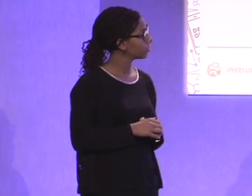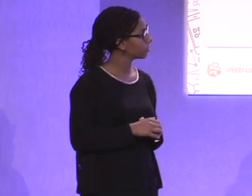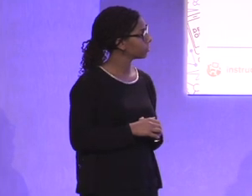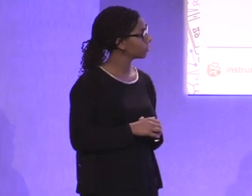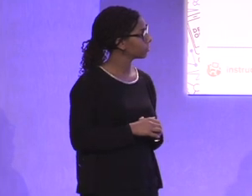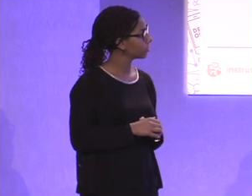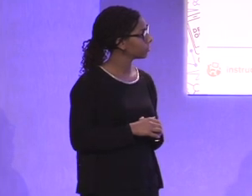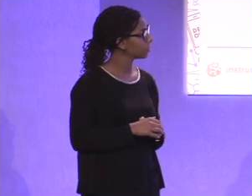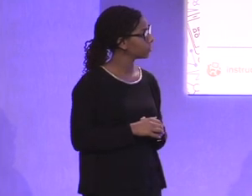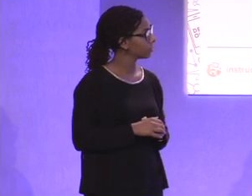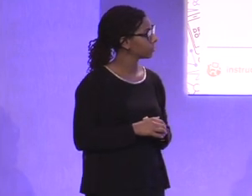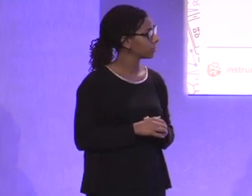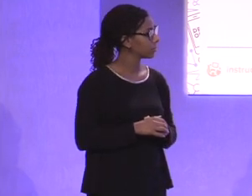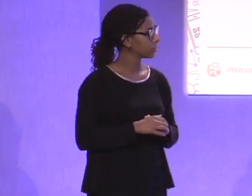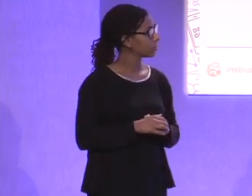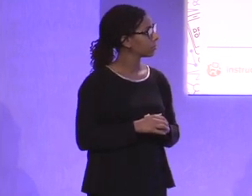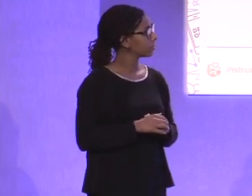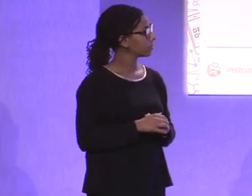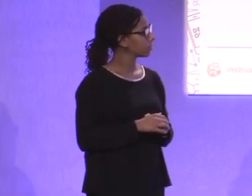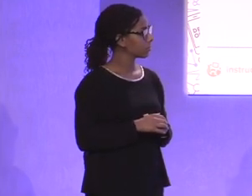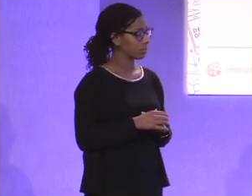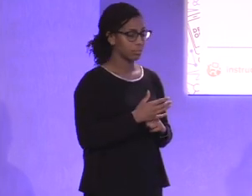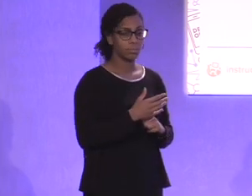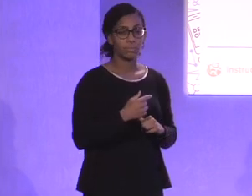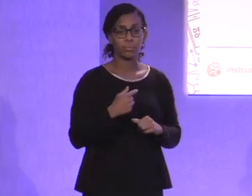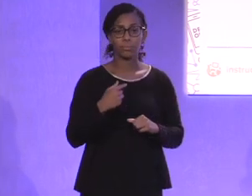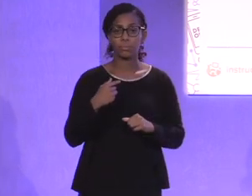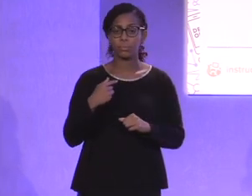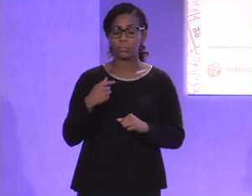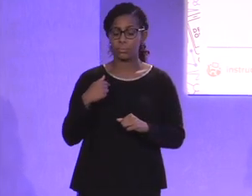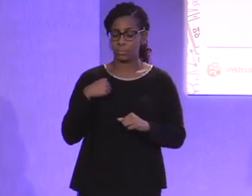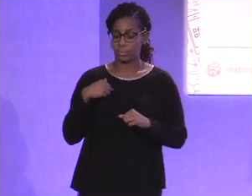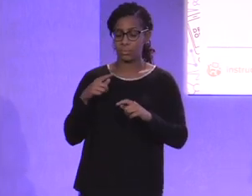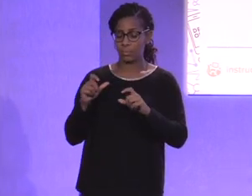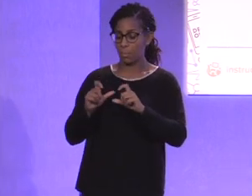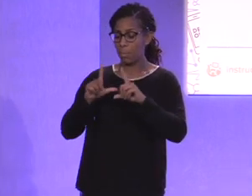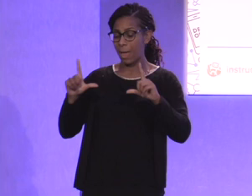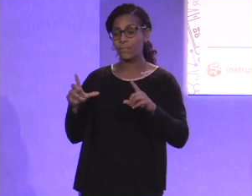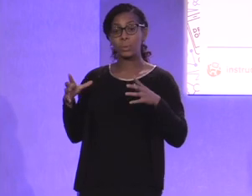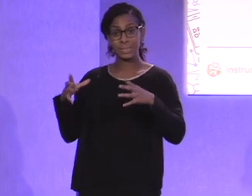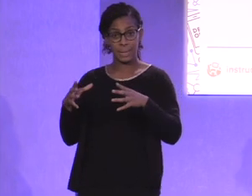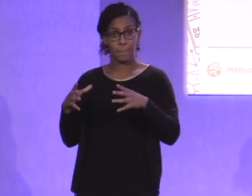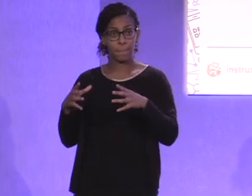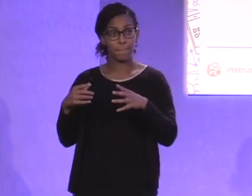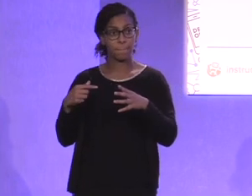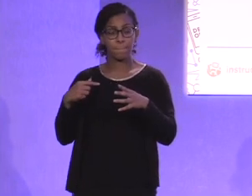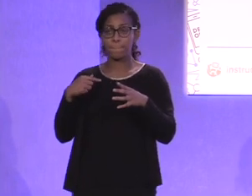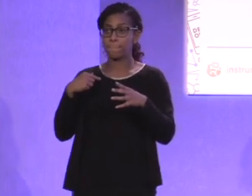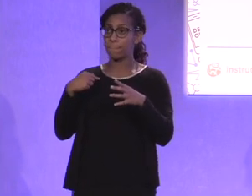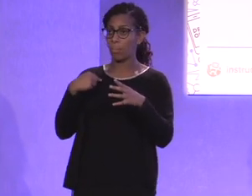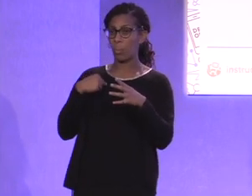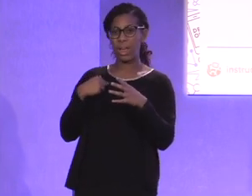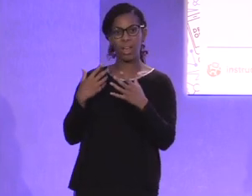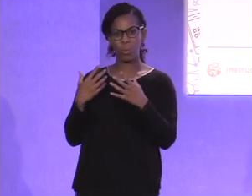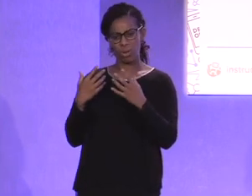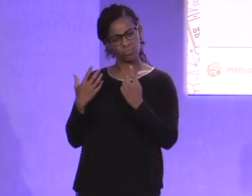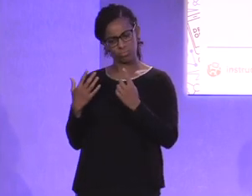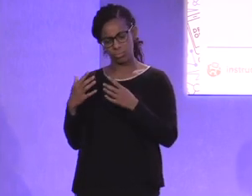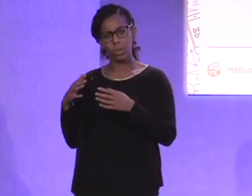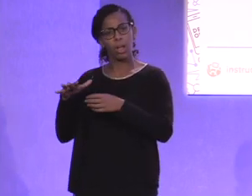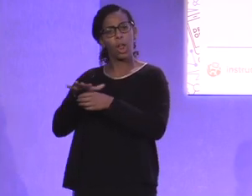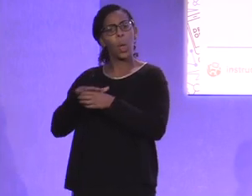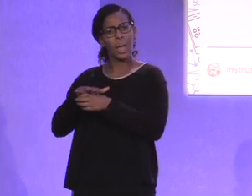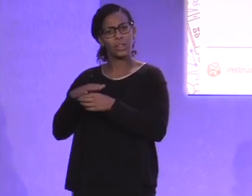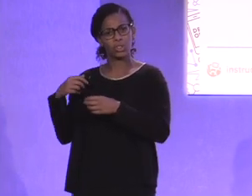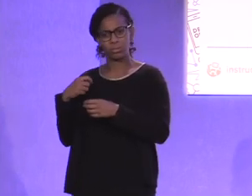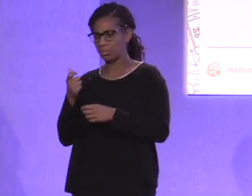a subtle one, but we as the platform team were closer geographically to Google in London.